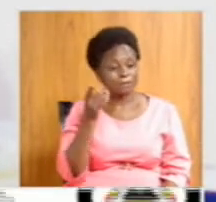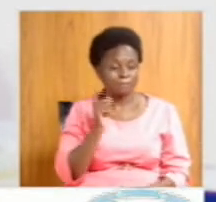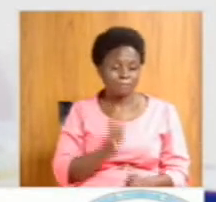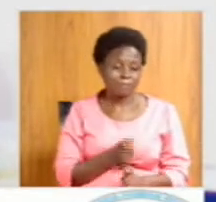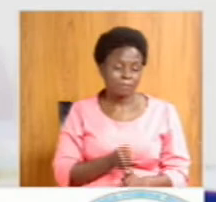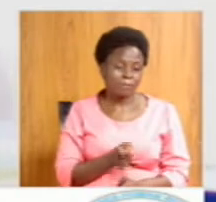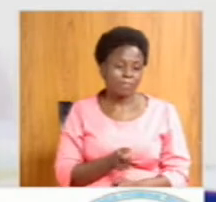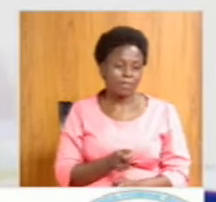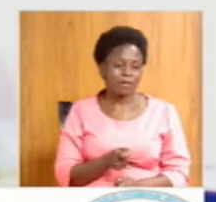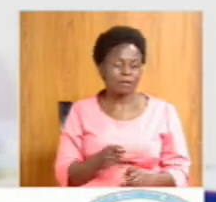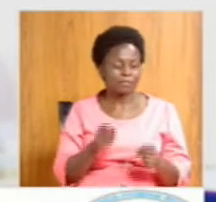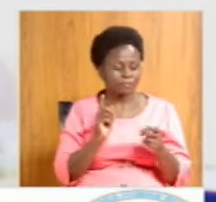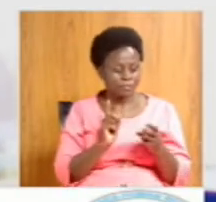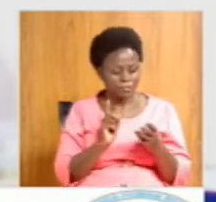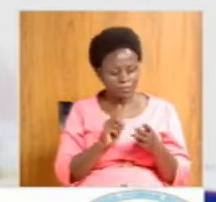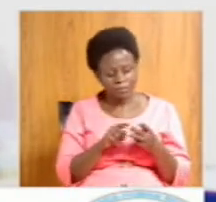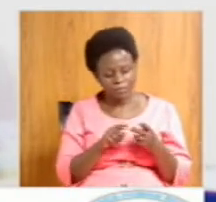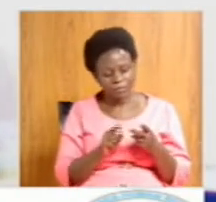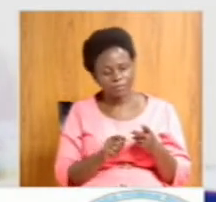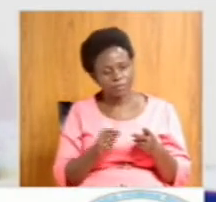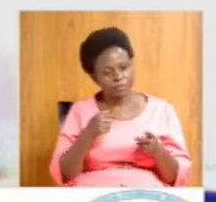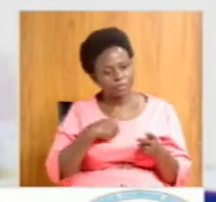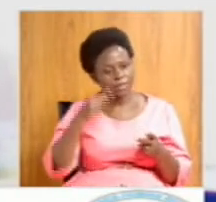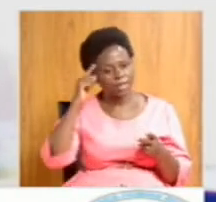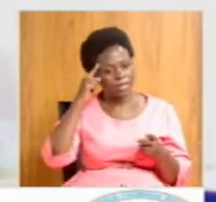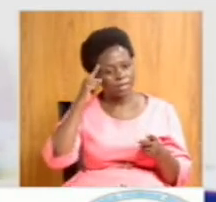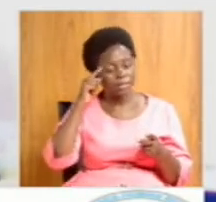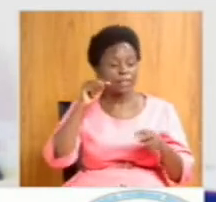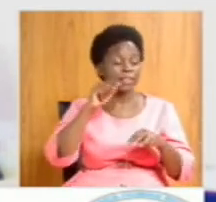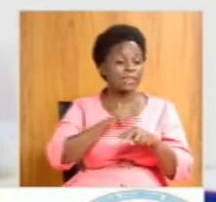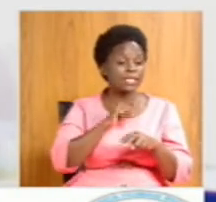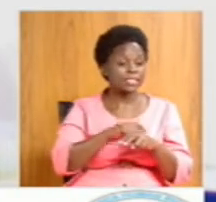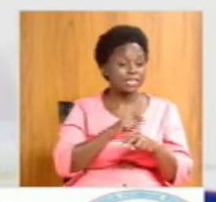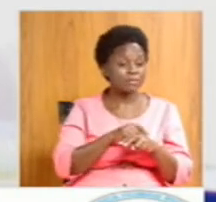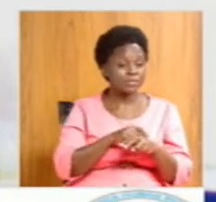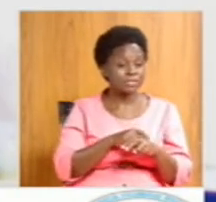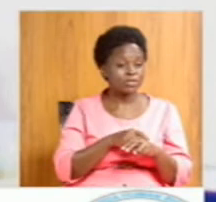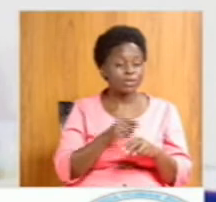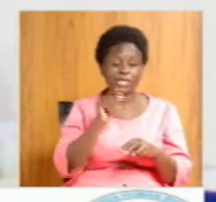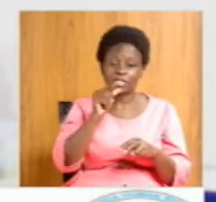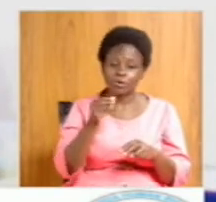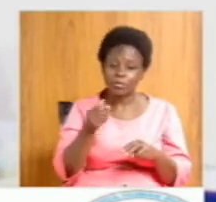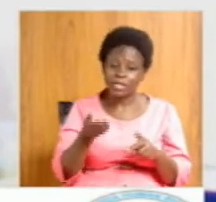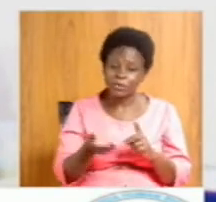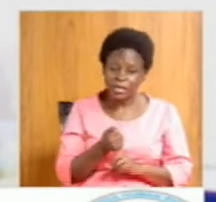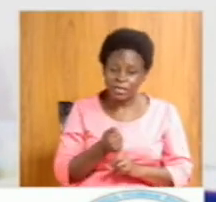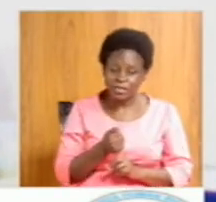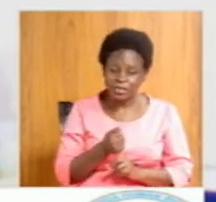abide the guideline that's that's number one number two I think in these times when we the little money that we get